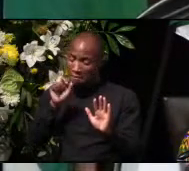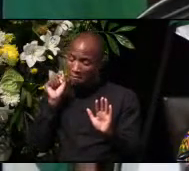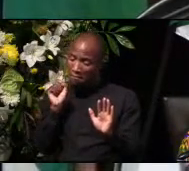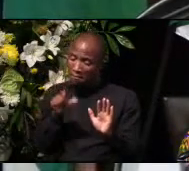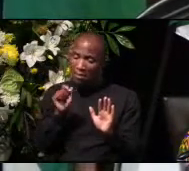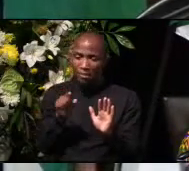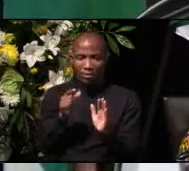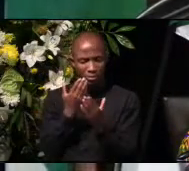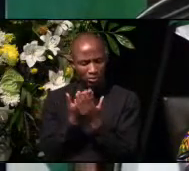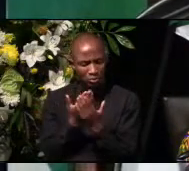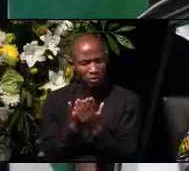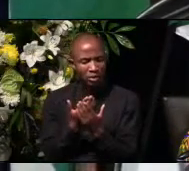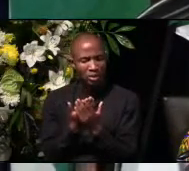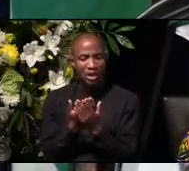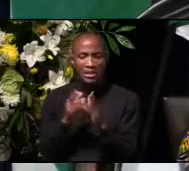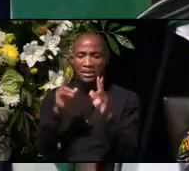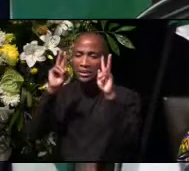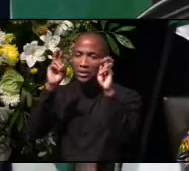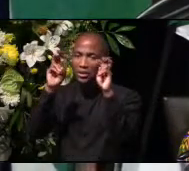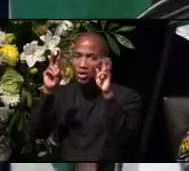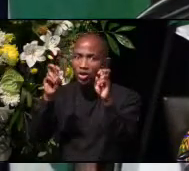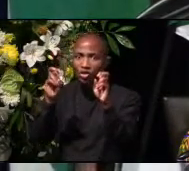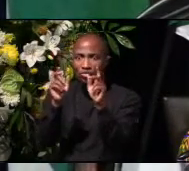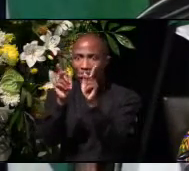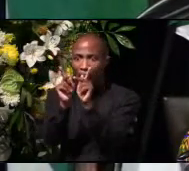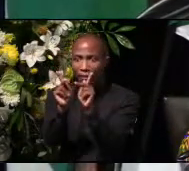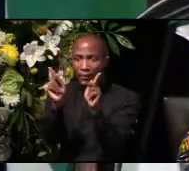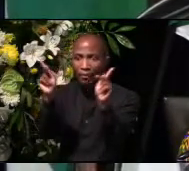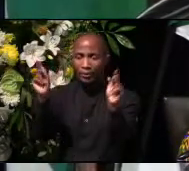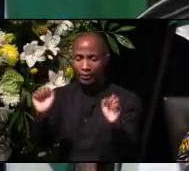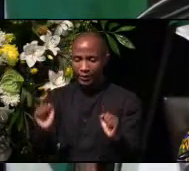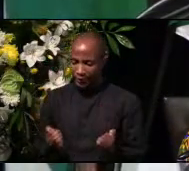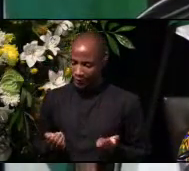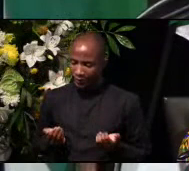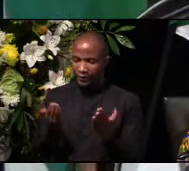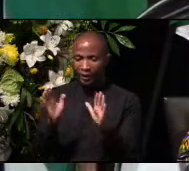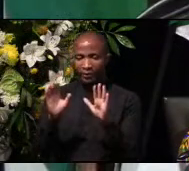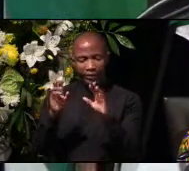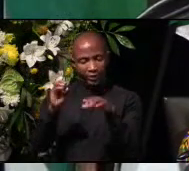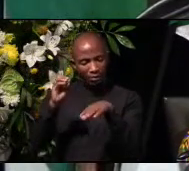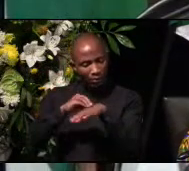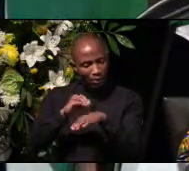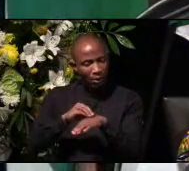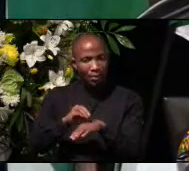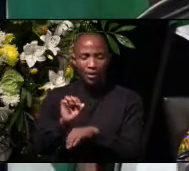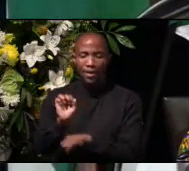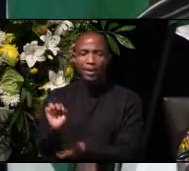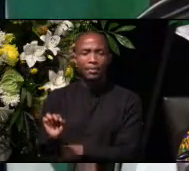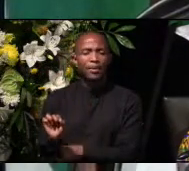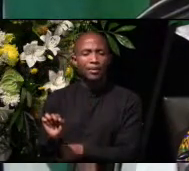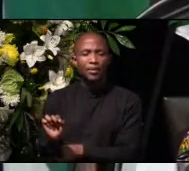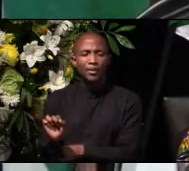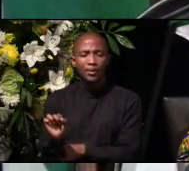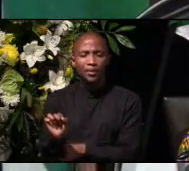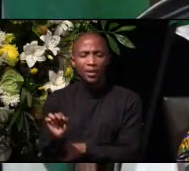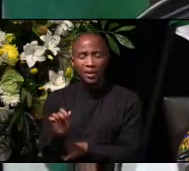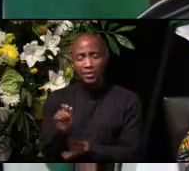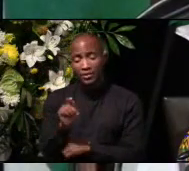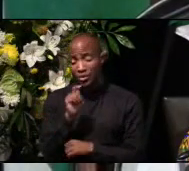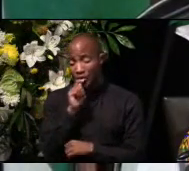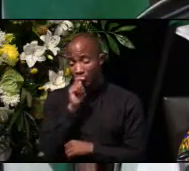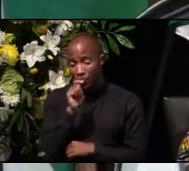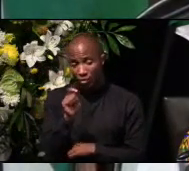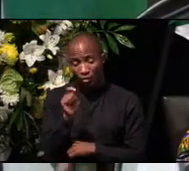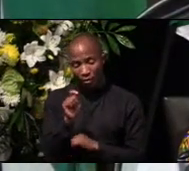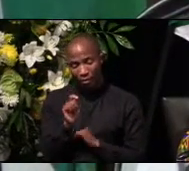addressing our Public Service problems very integral so it is befitting indeed that he's speaking